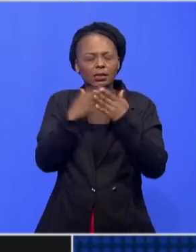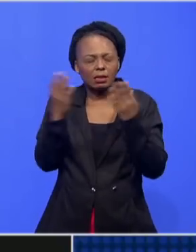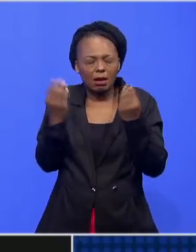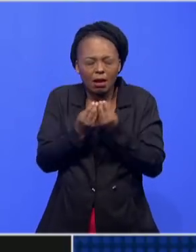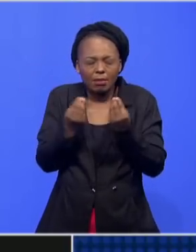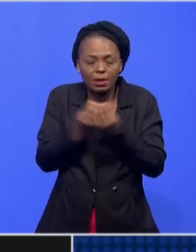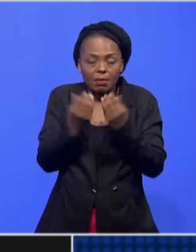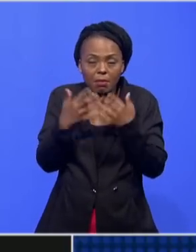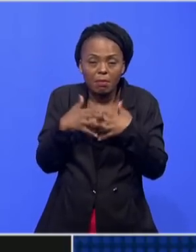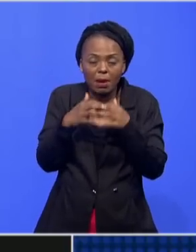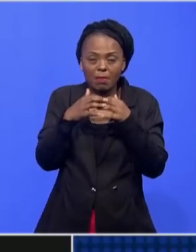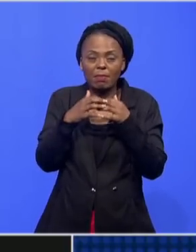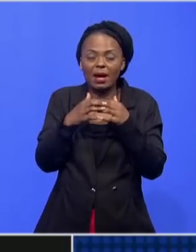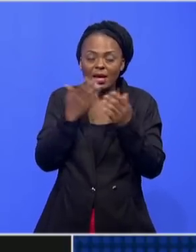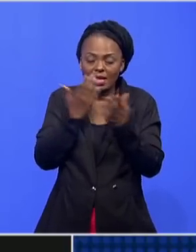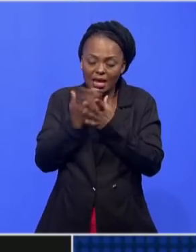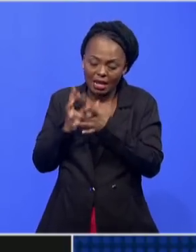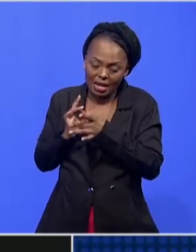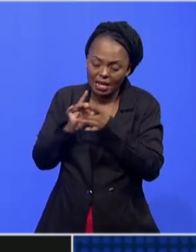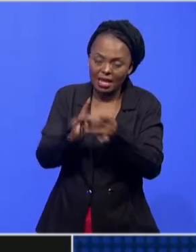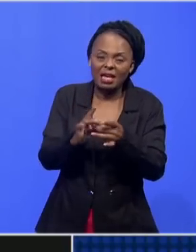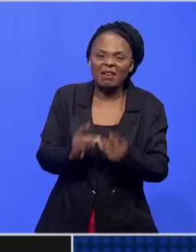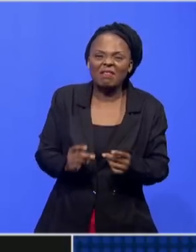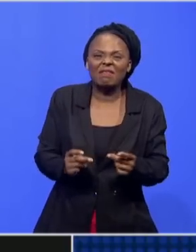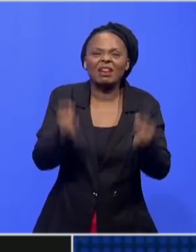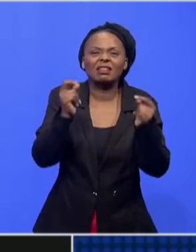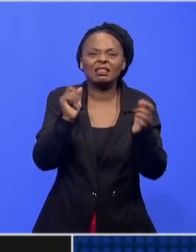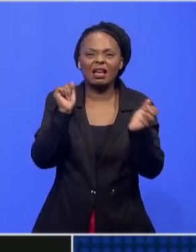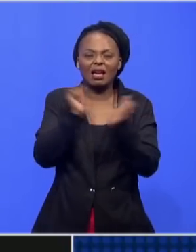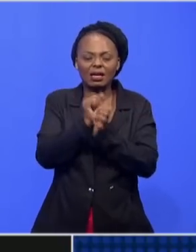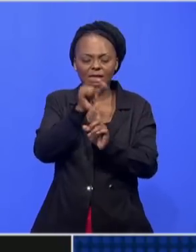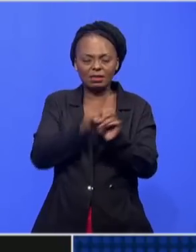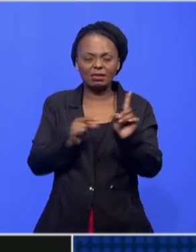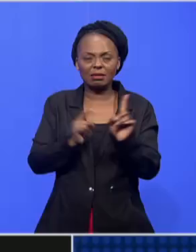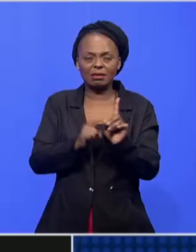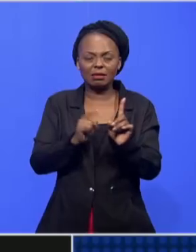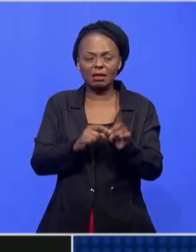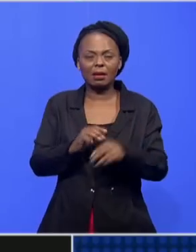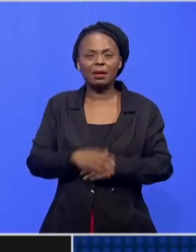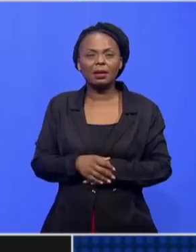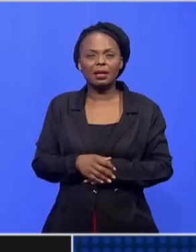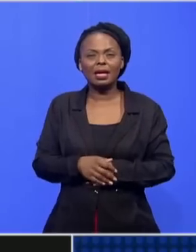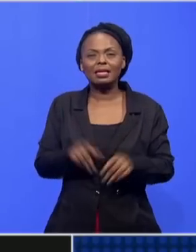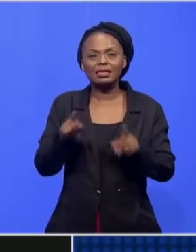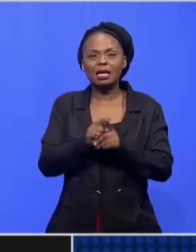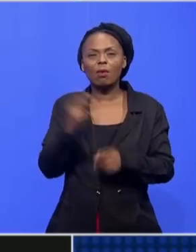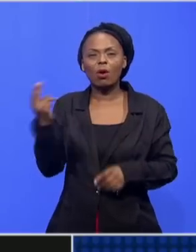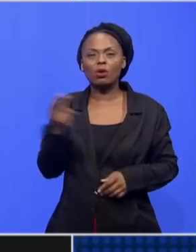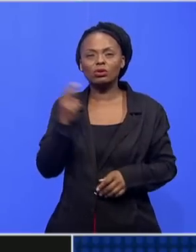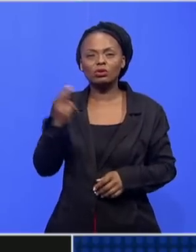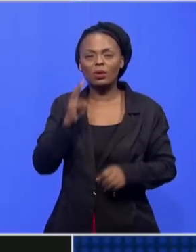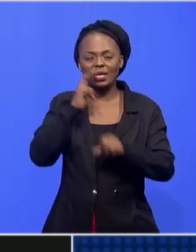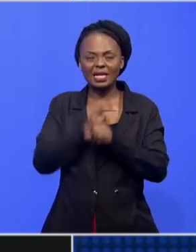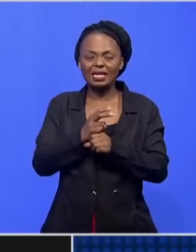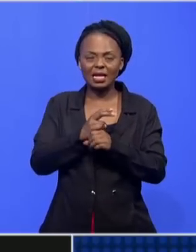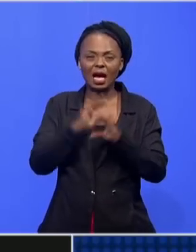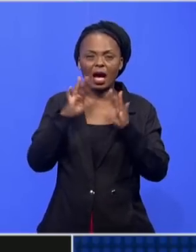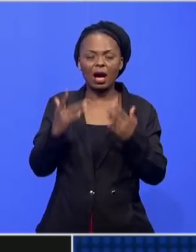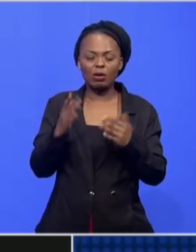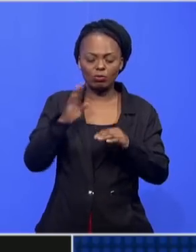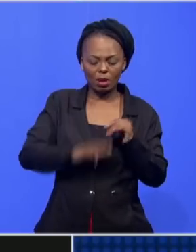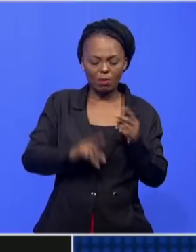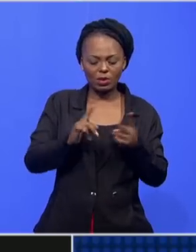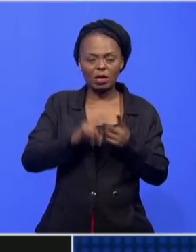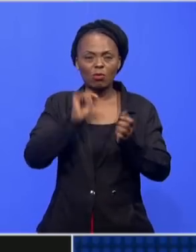established that will lead to a speedy arrest of the perpetrators and also secure convictions and arrest. Yep. So